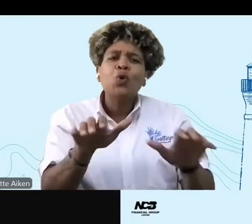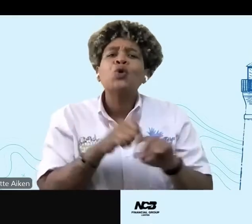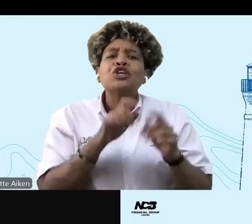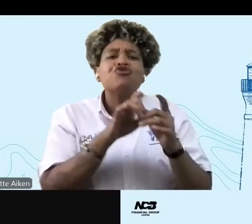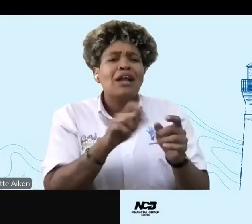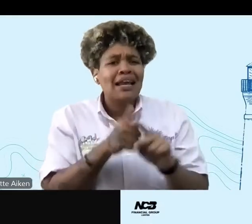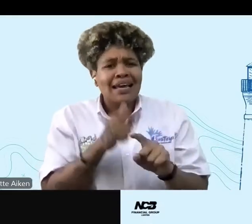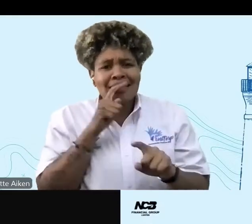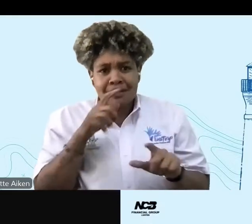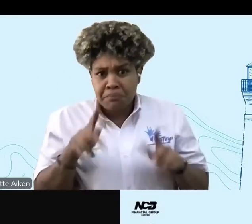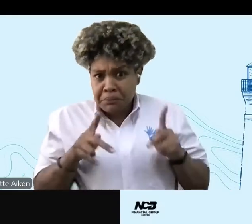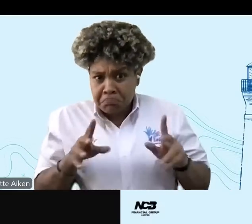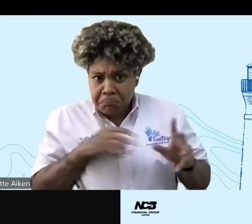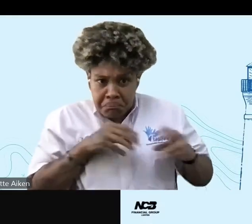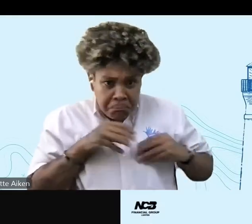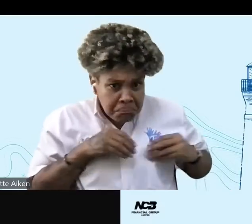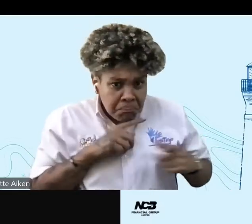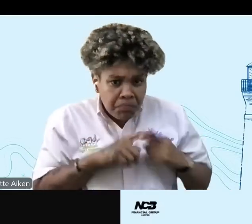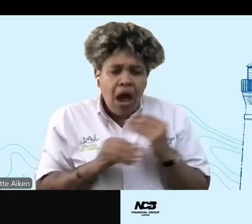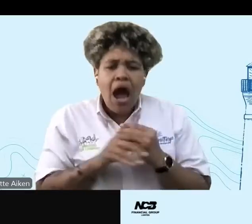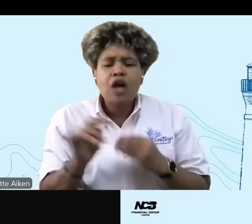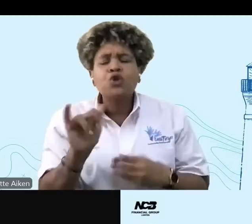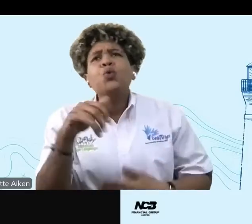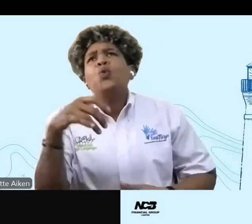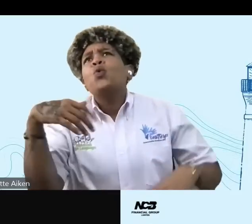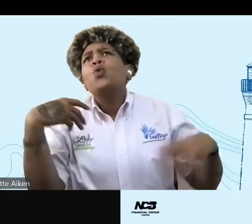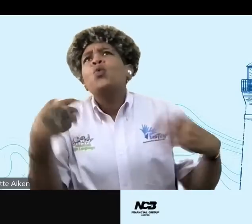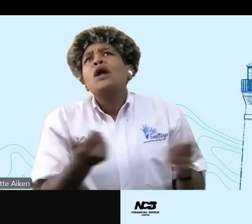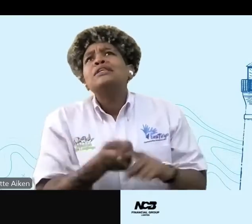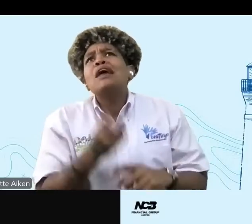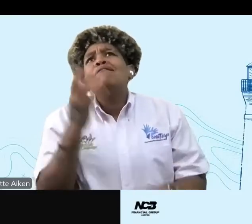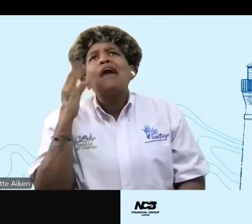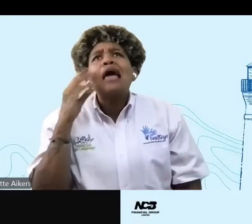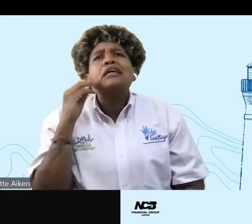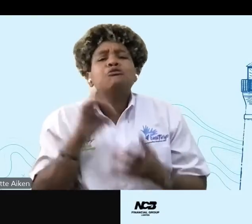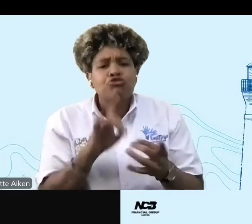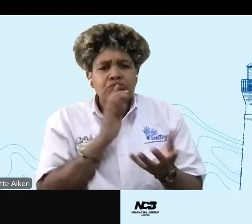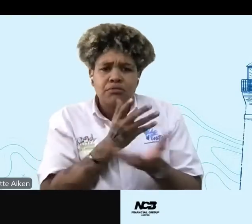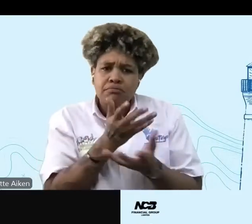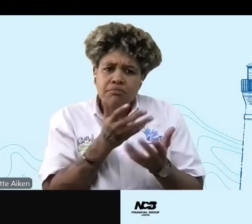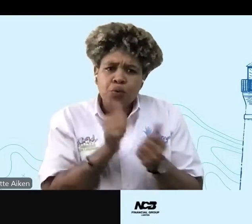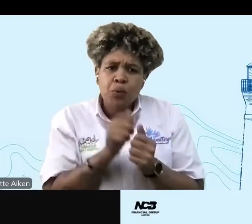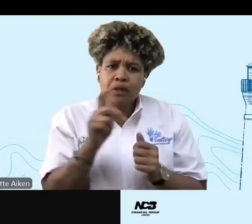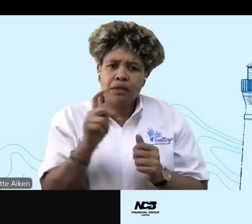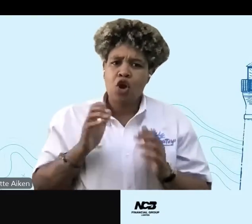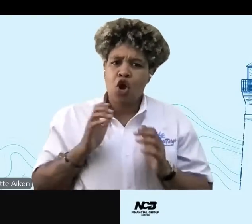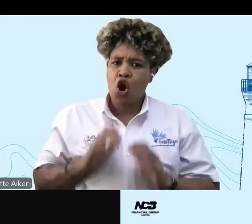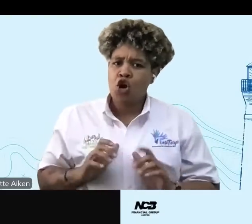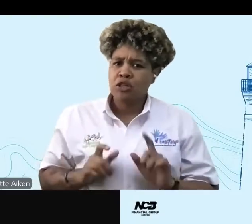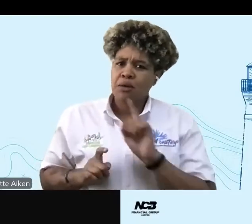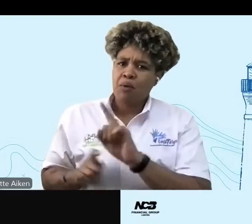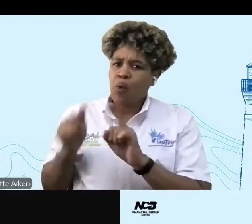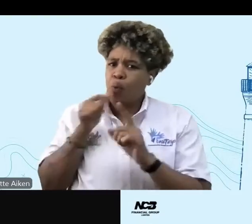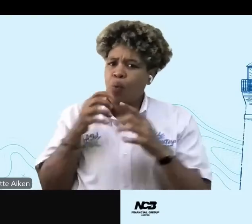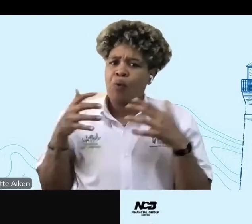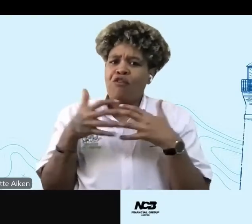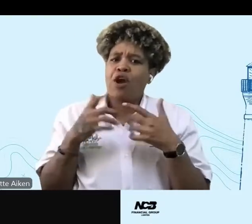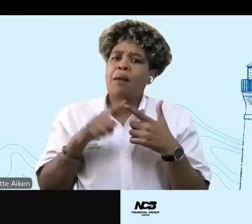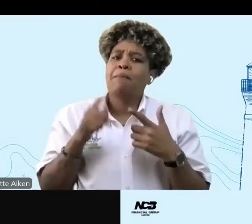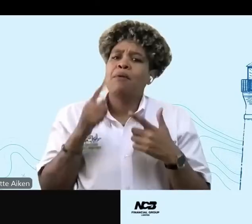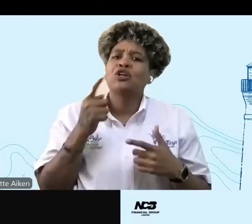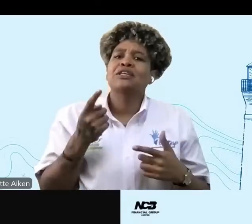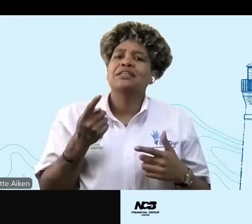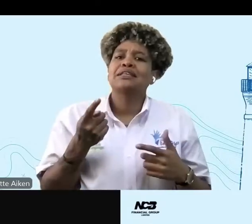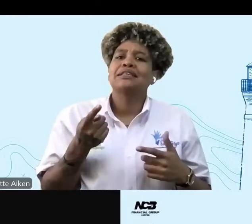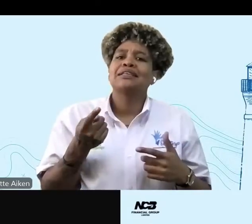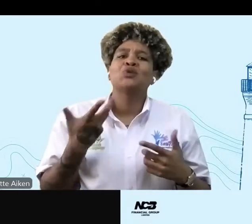of the take-up, and then also what has been the experience in dialogue with merchants who are fearful and reject